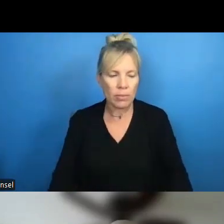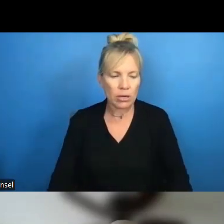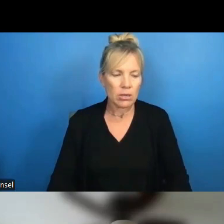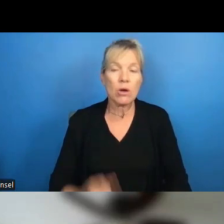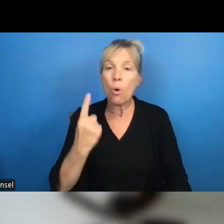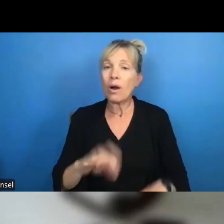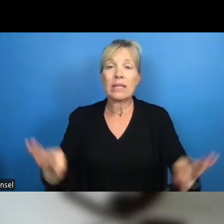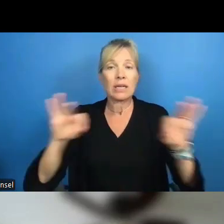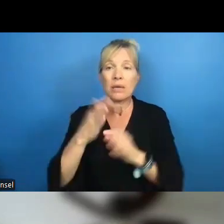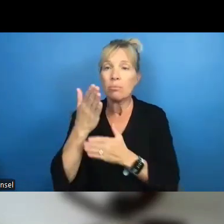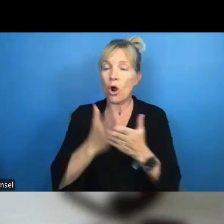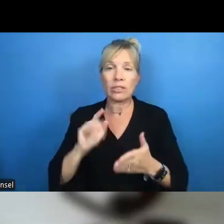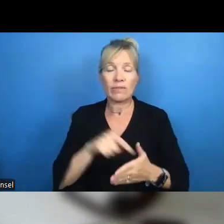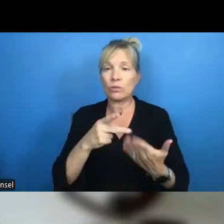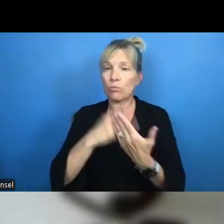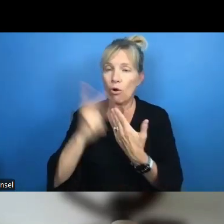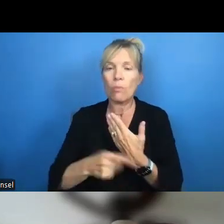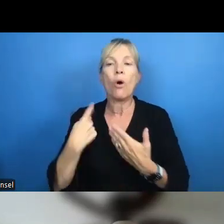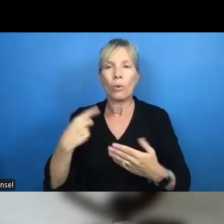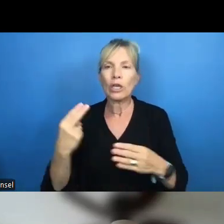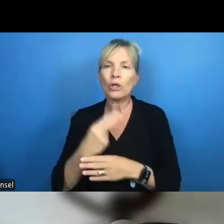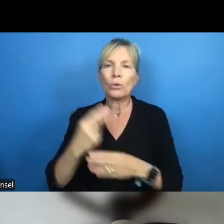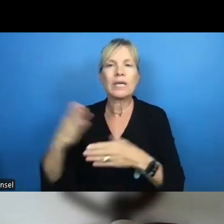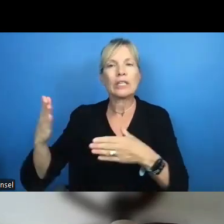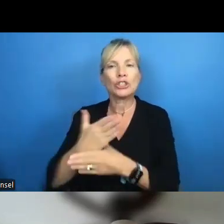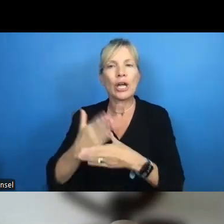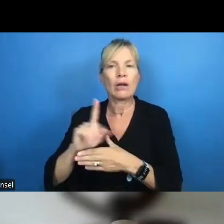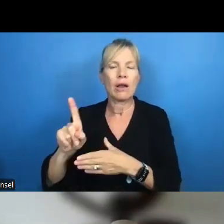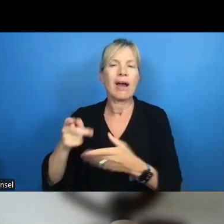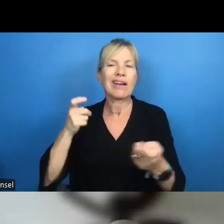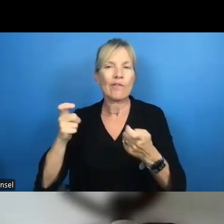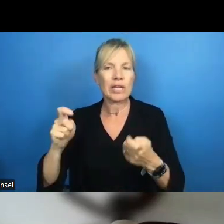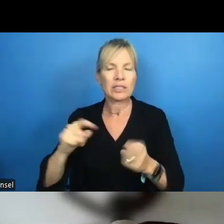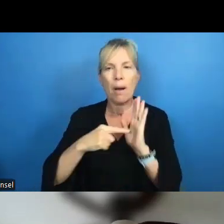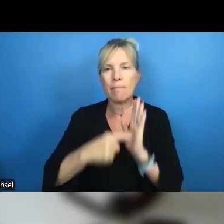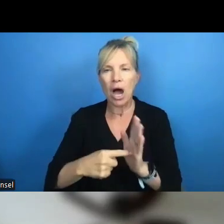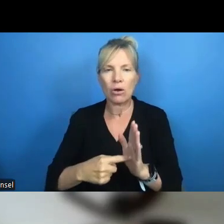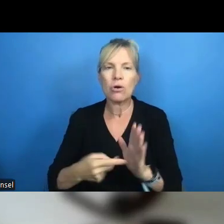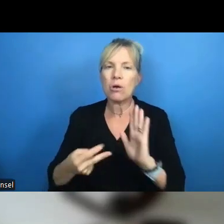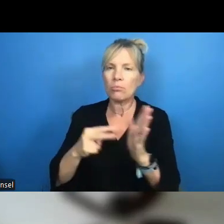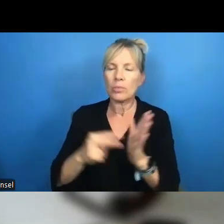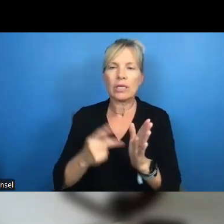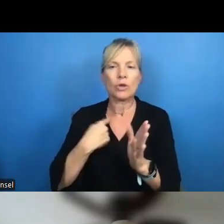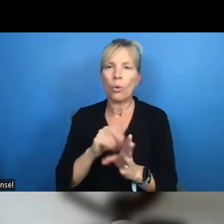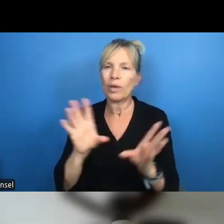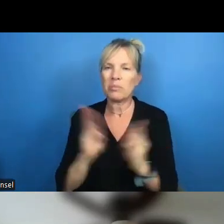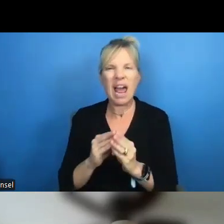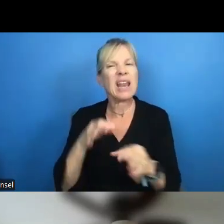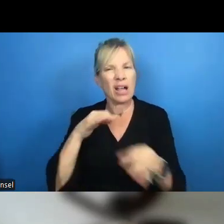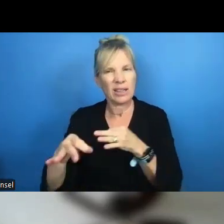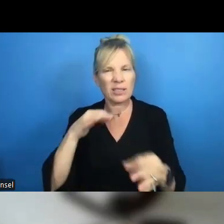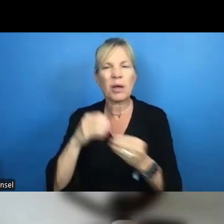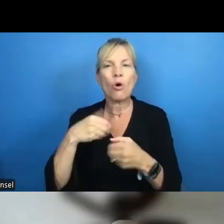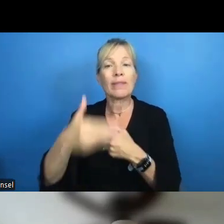the key features of this is that we do use a shared governance model. So we convened, and I'll get into this a little bit in the